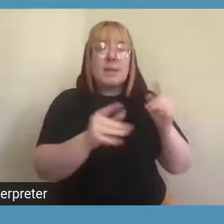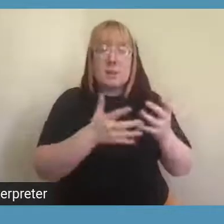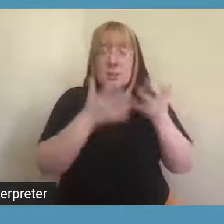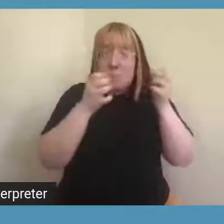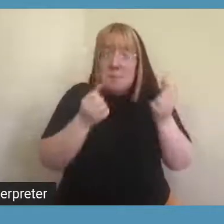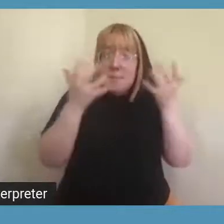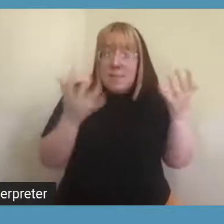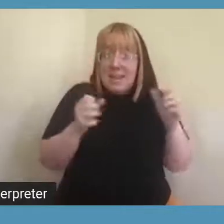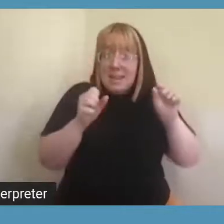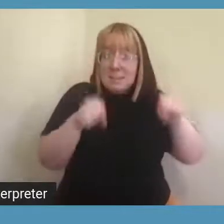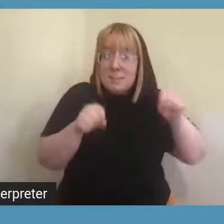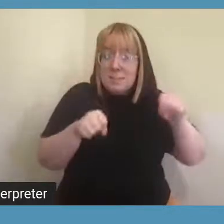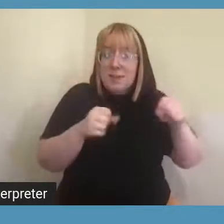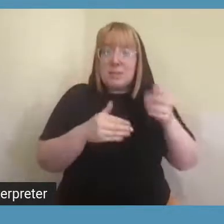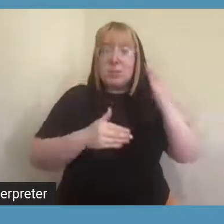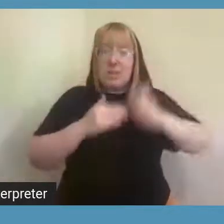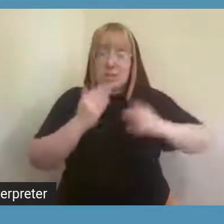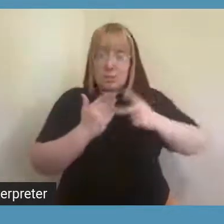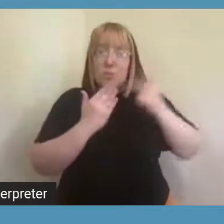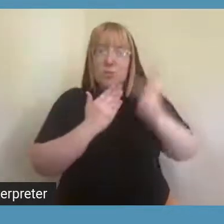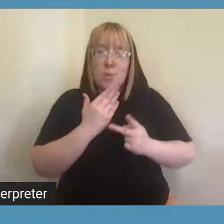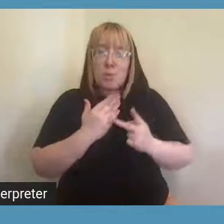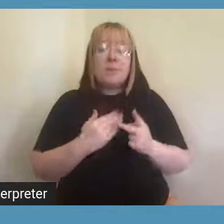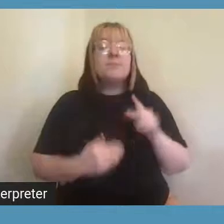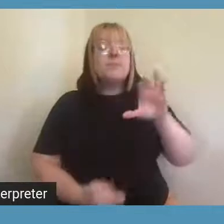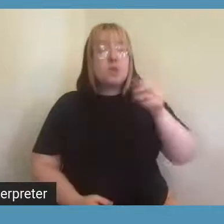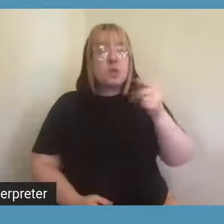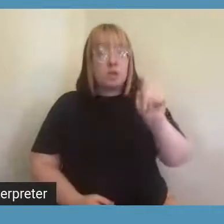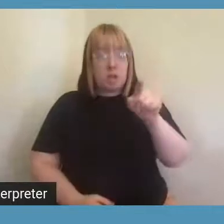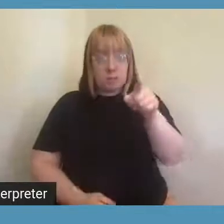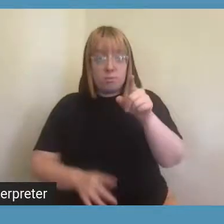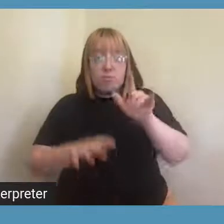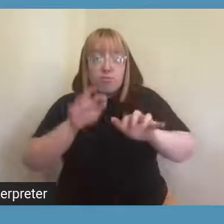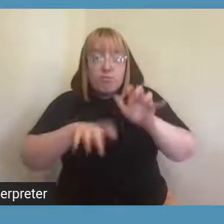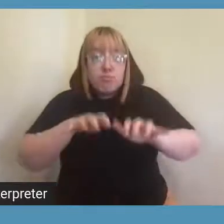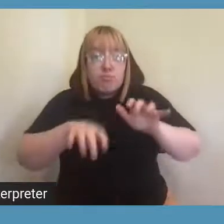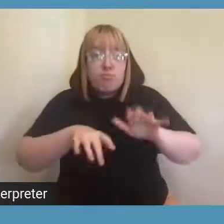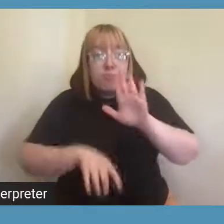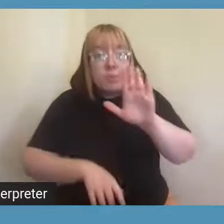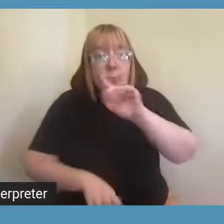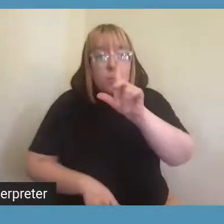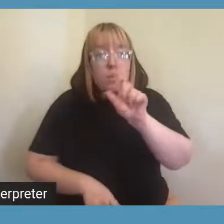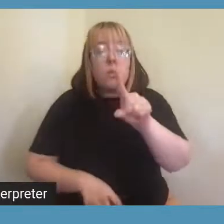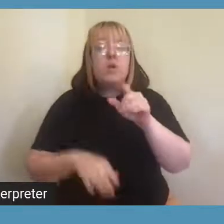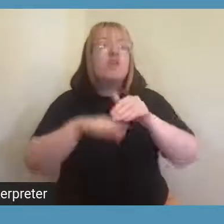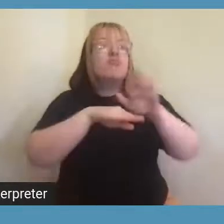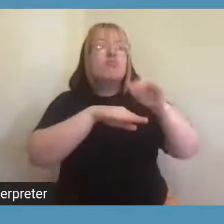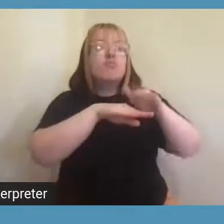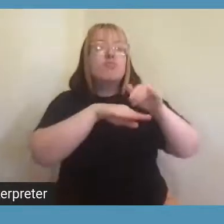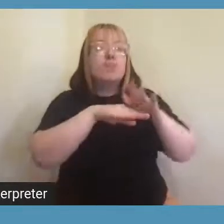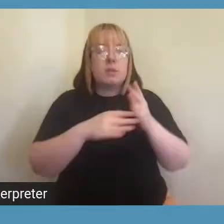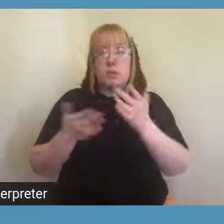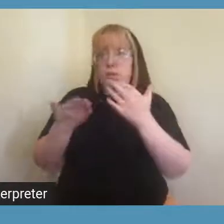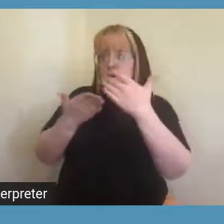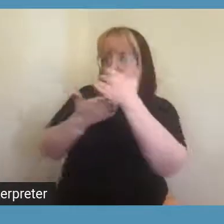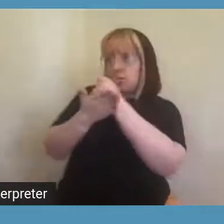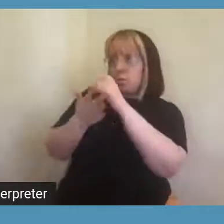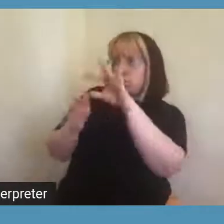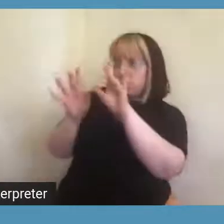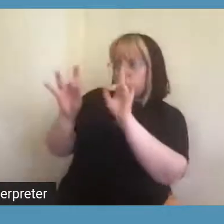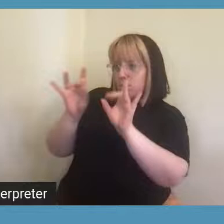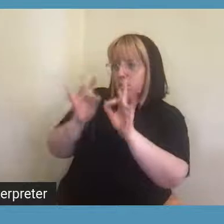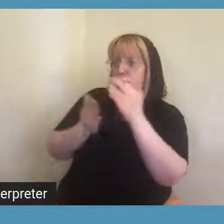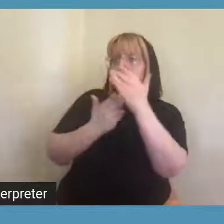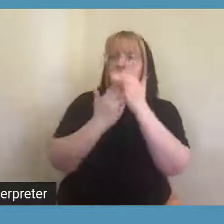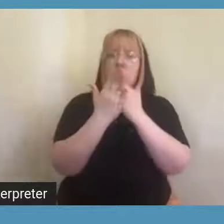Please type your questions in the chat, and a digital empowerment team member will be gathering them. We will address as